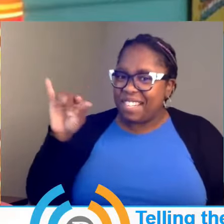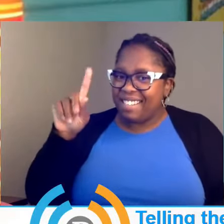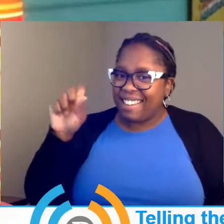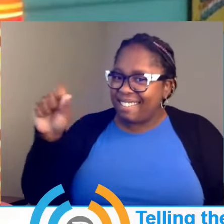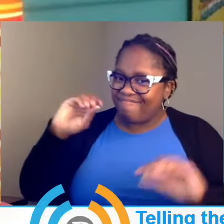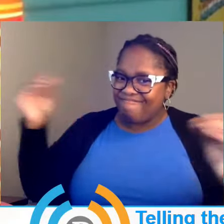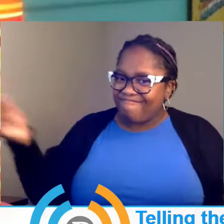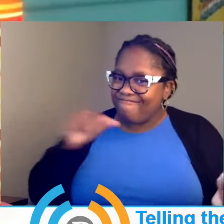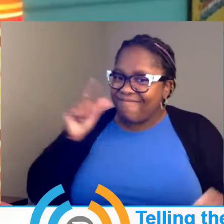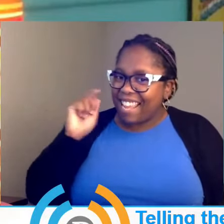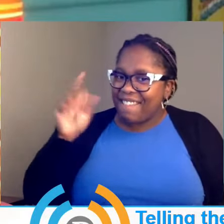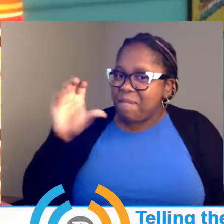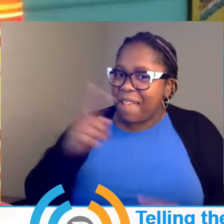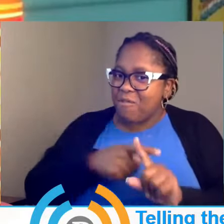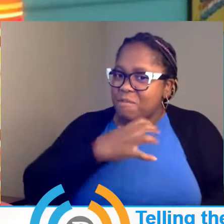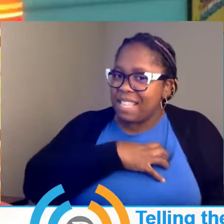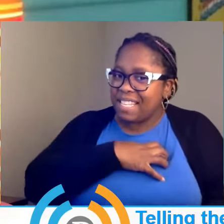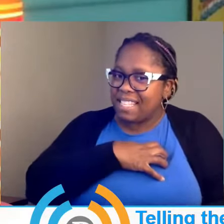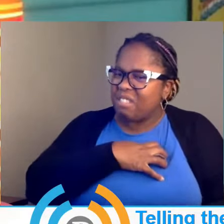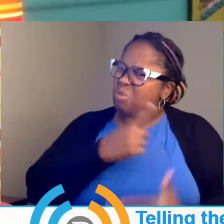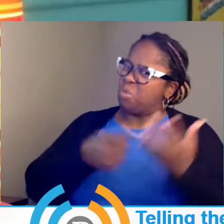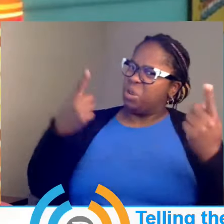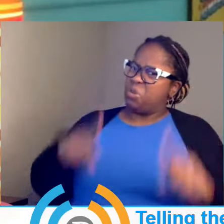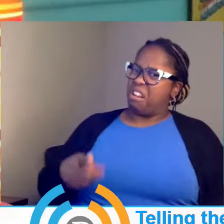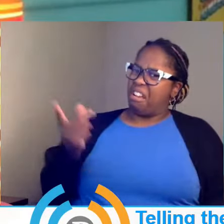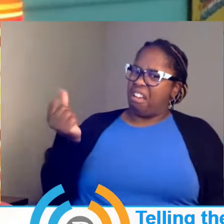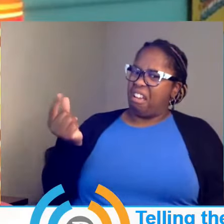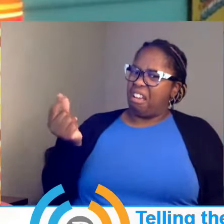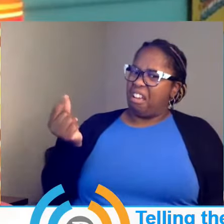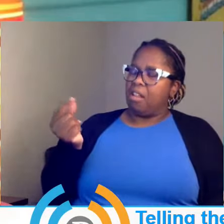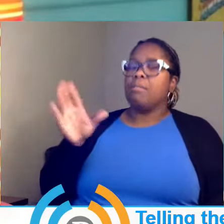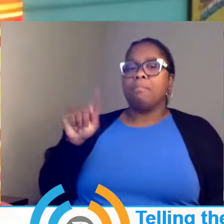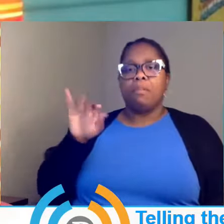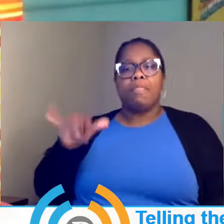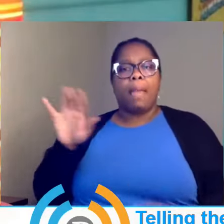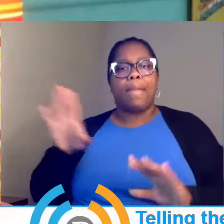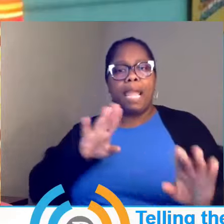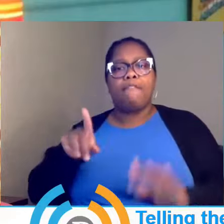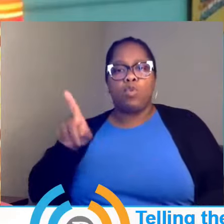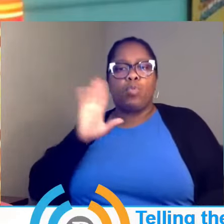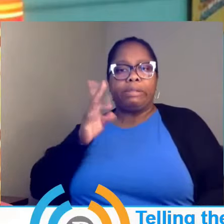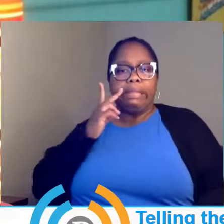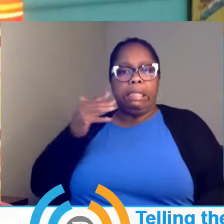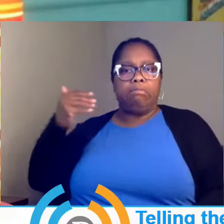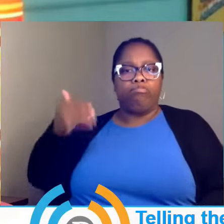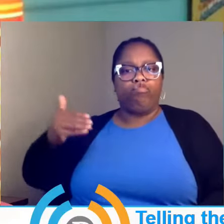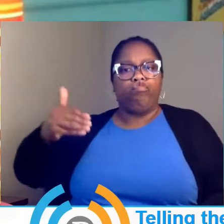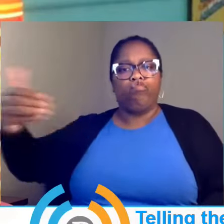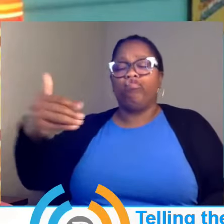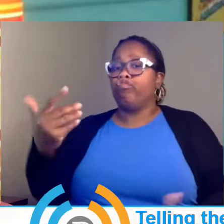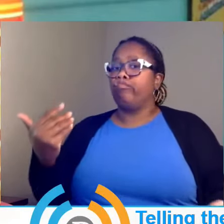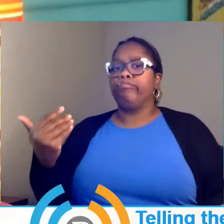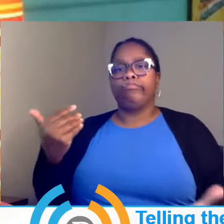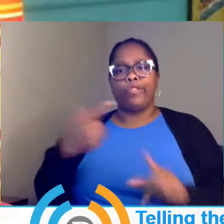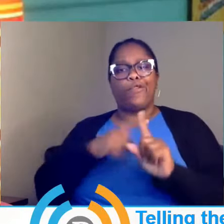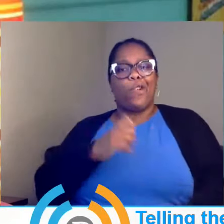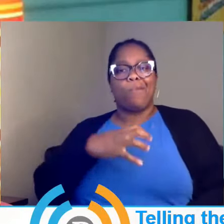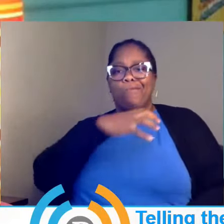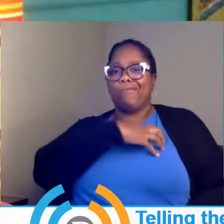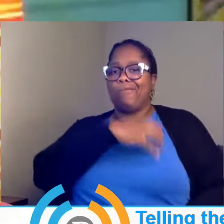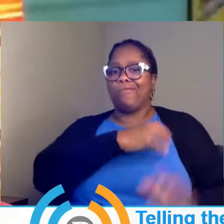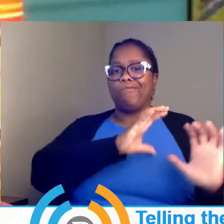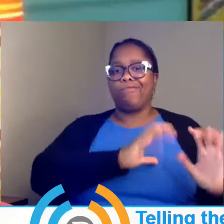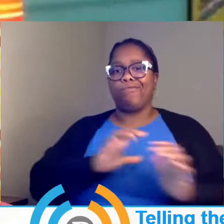happening? But this is behavior that you'll see replicated by law enforcement agencies across the